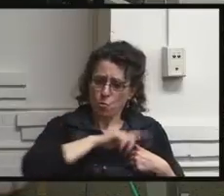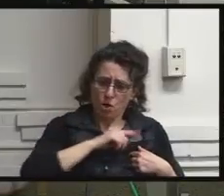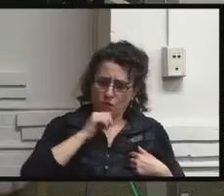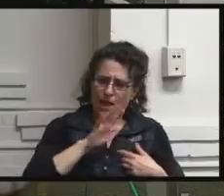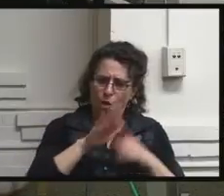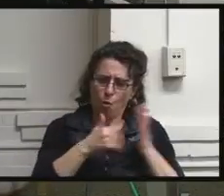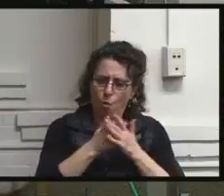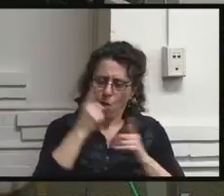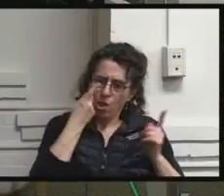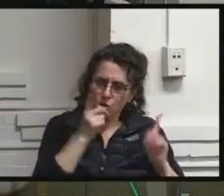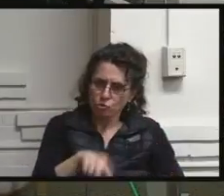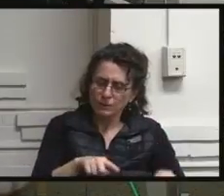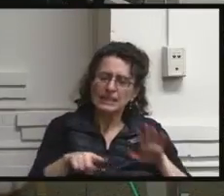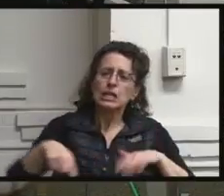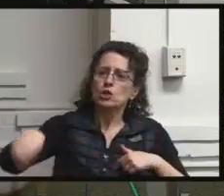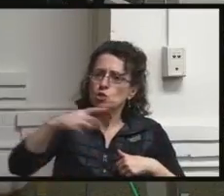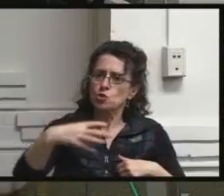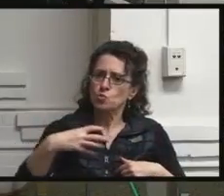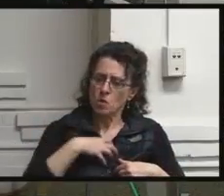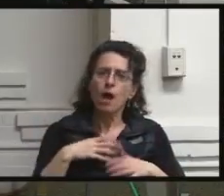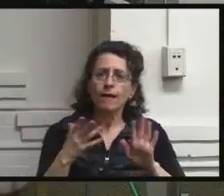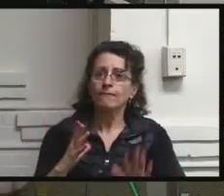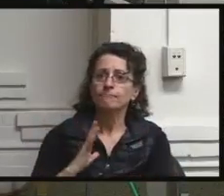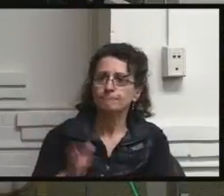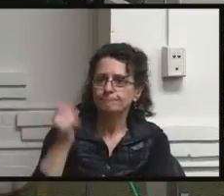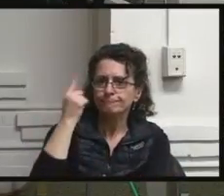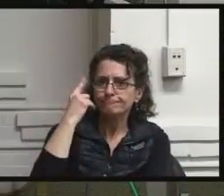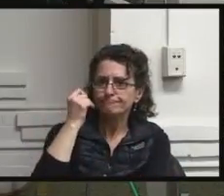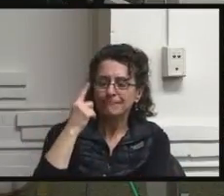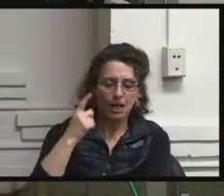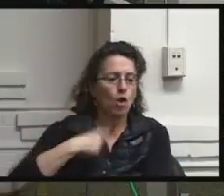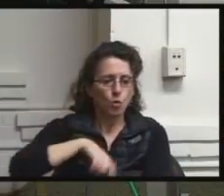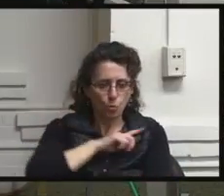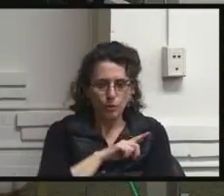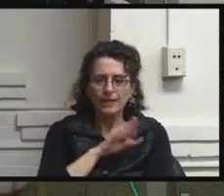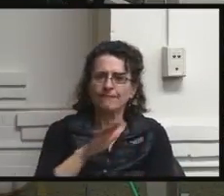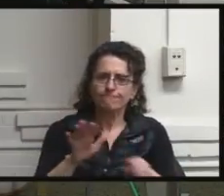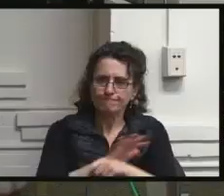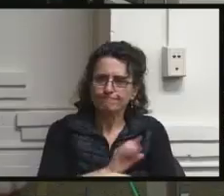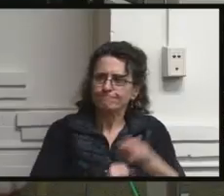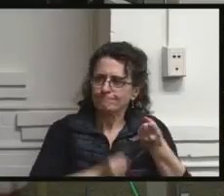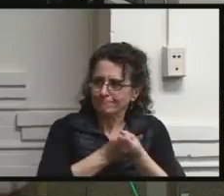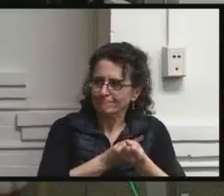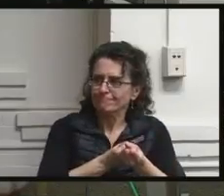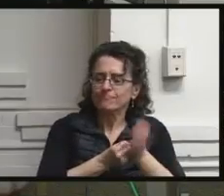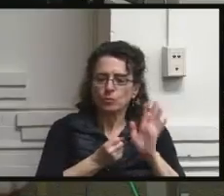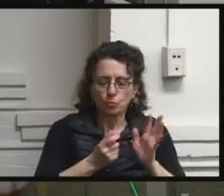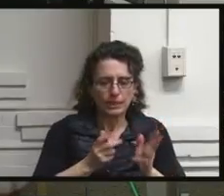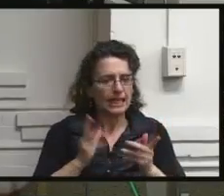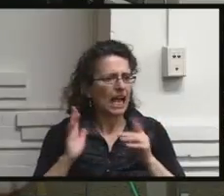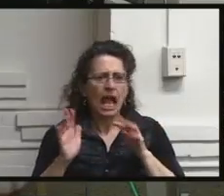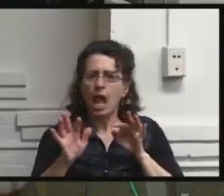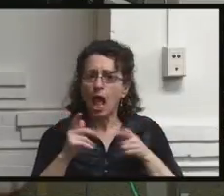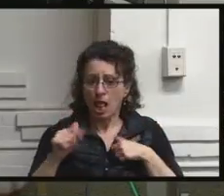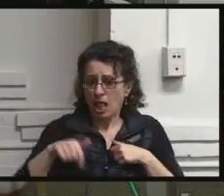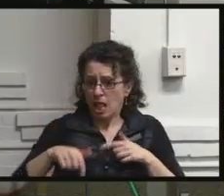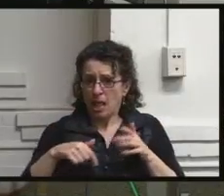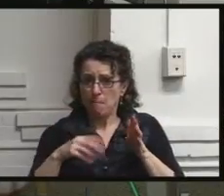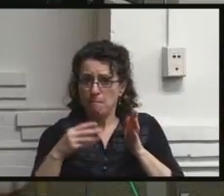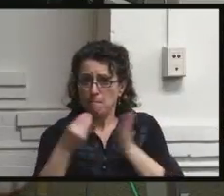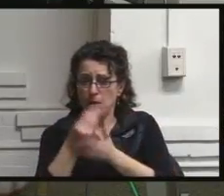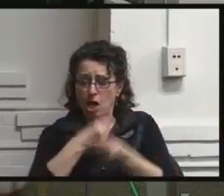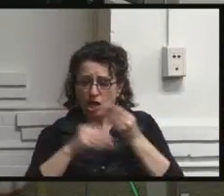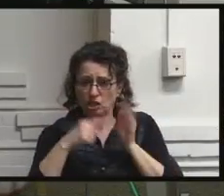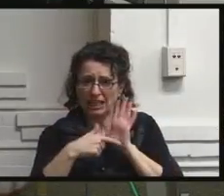the members about what's going on here. And so we let the members know about this, and we let the members know what